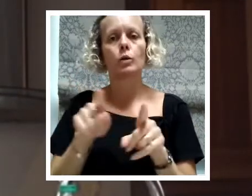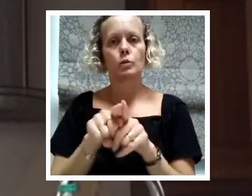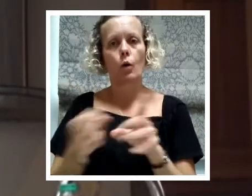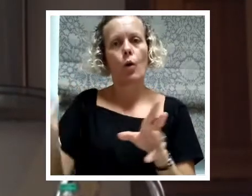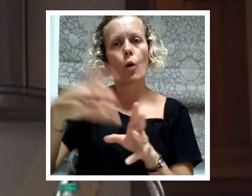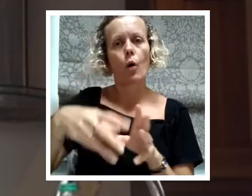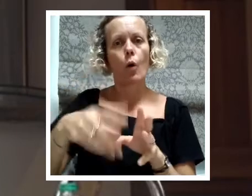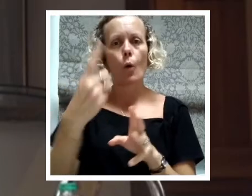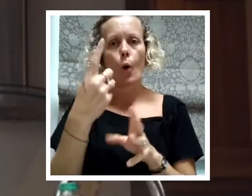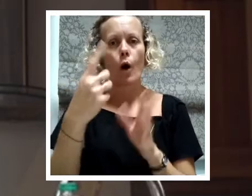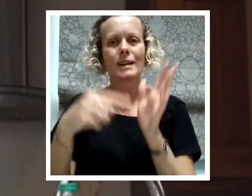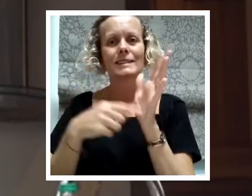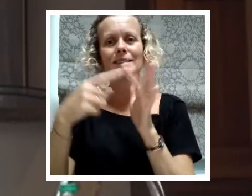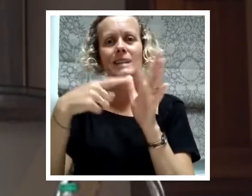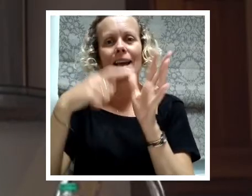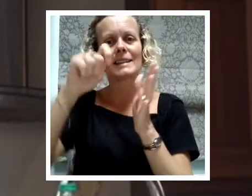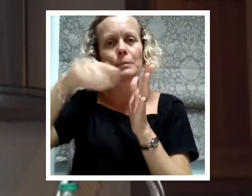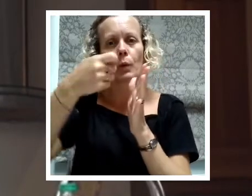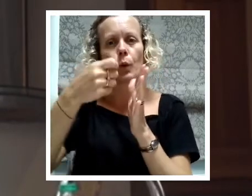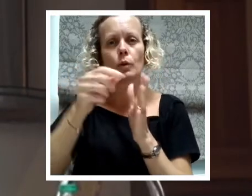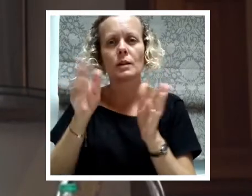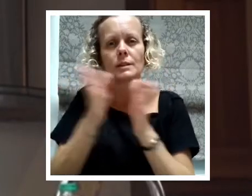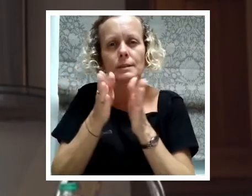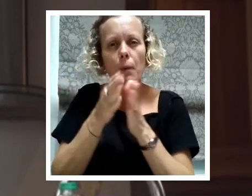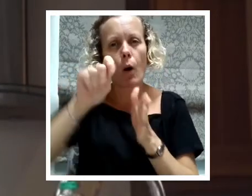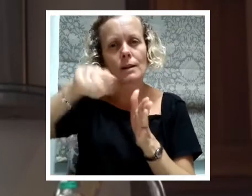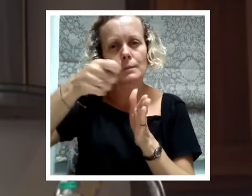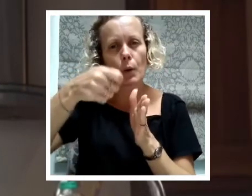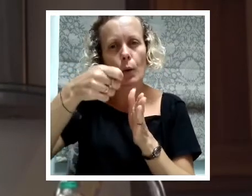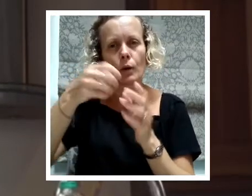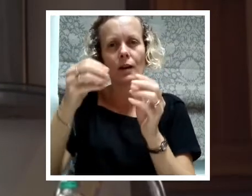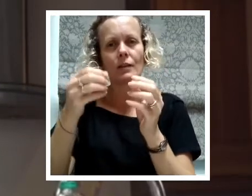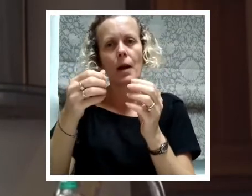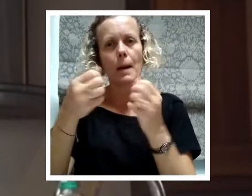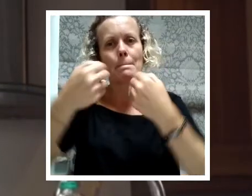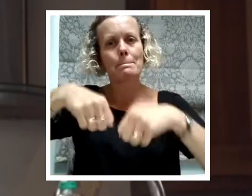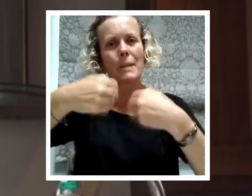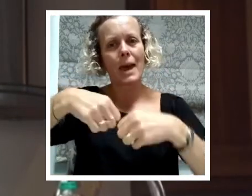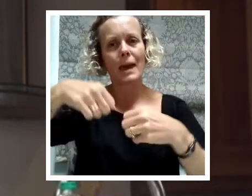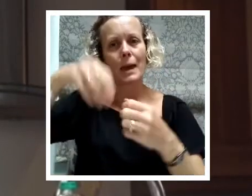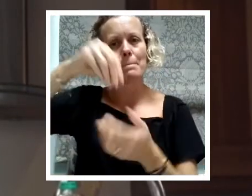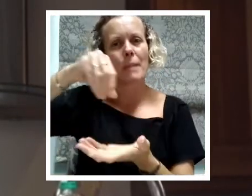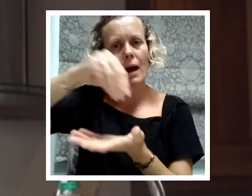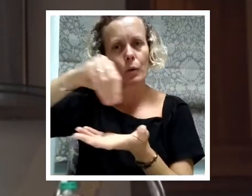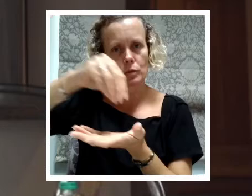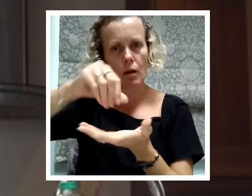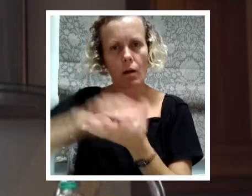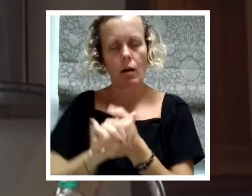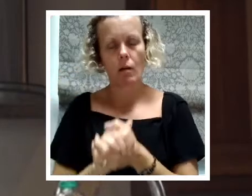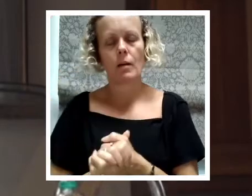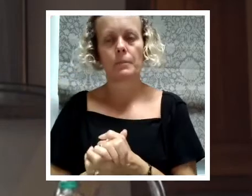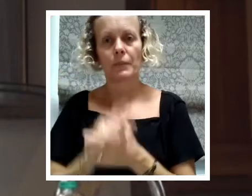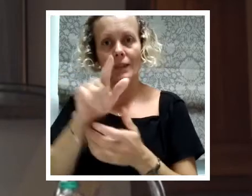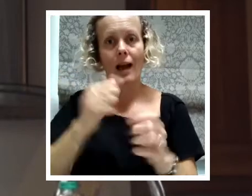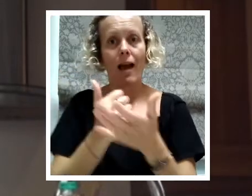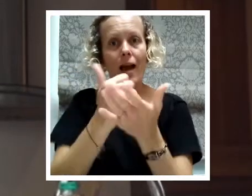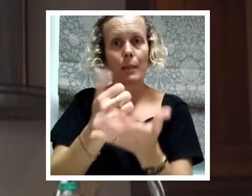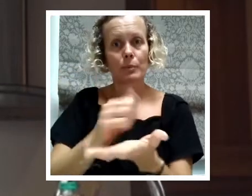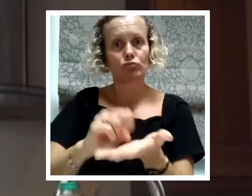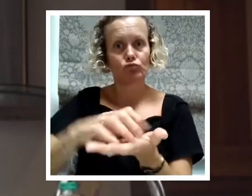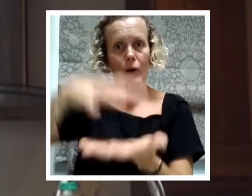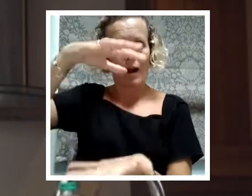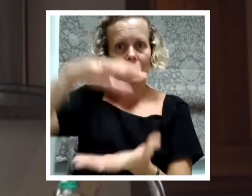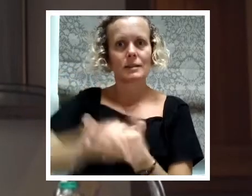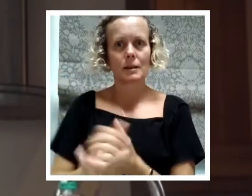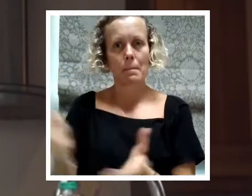are going to add 1 teaspoon. Now that is your smallest spoon of baking powder, and that's going to help our muffins to rise.